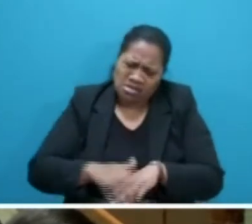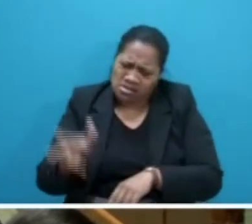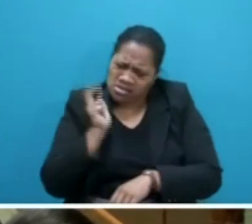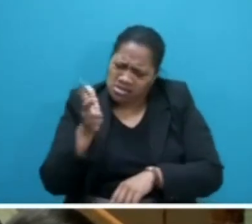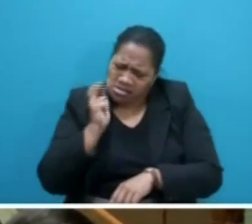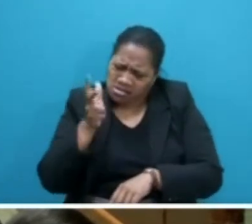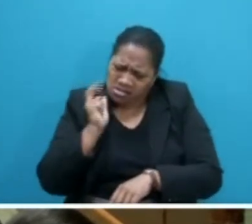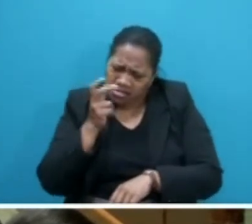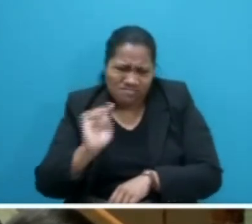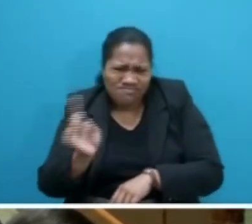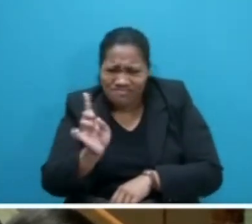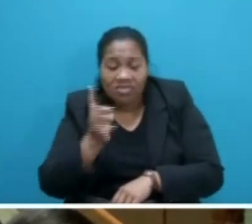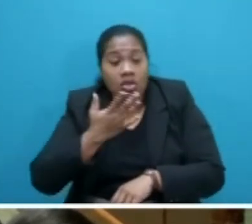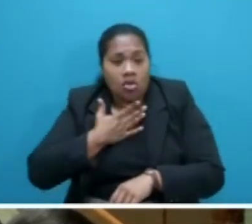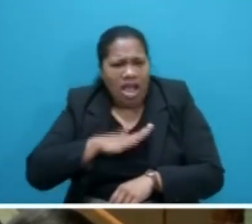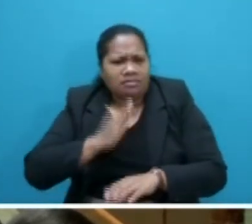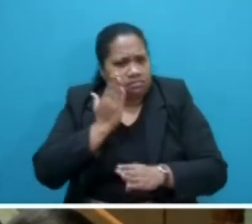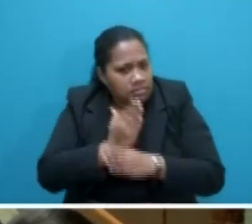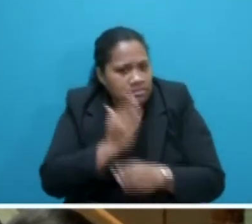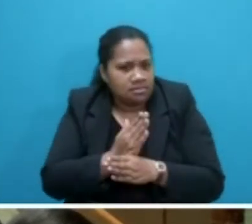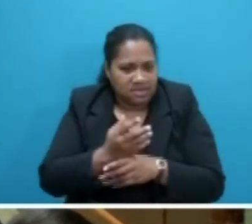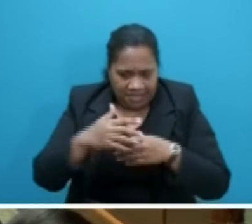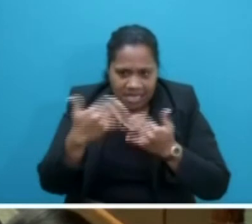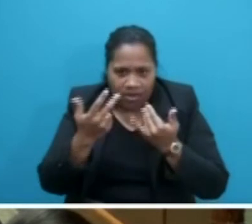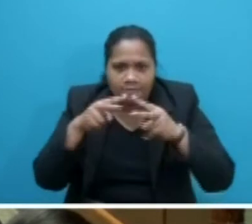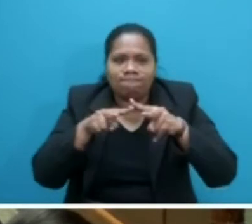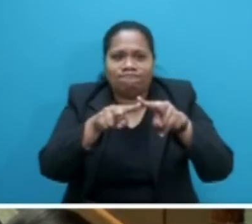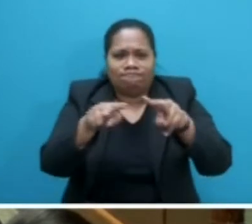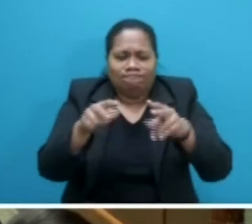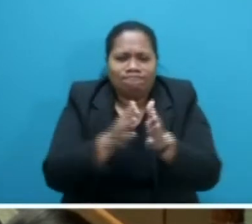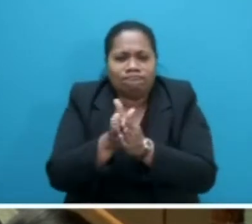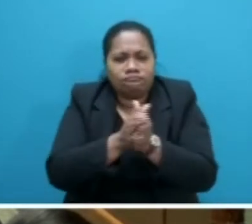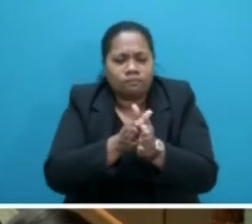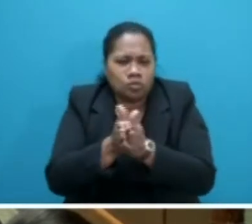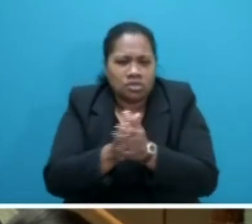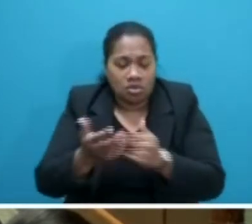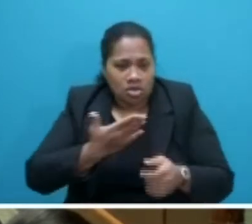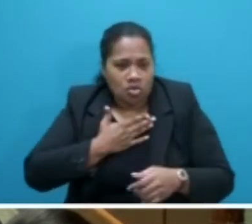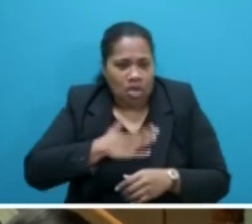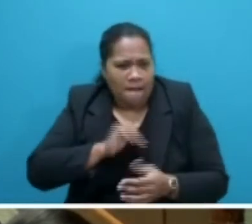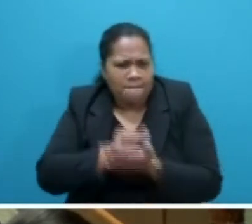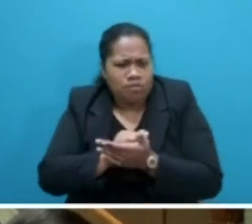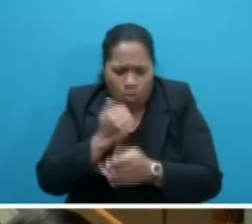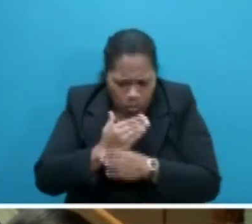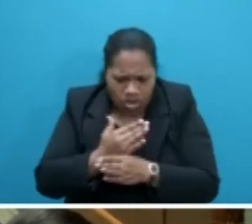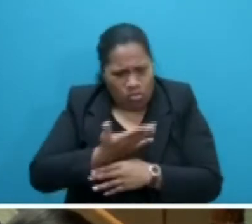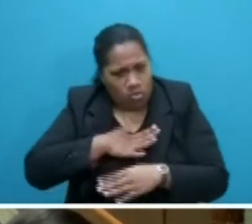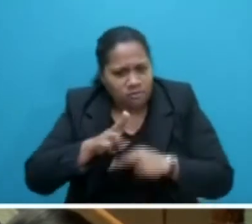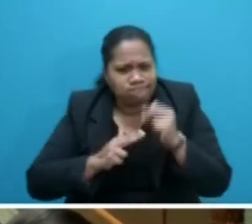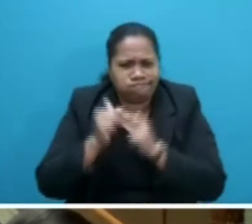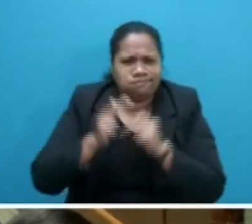They are looking forward. They want jobs. They want specialized degrees. They want to build new